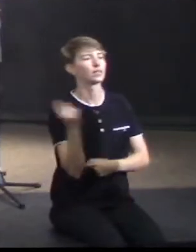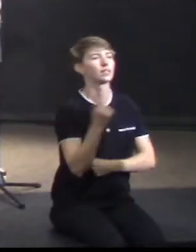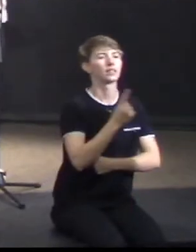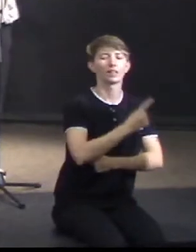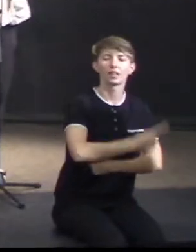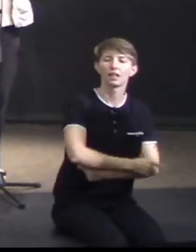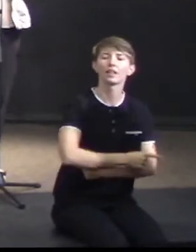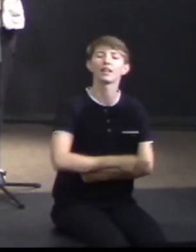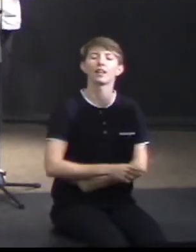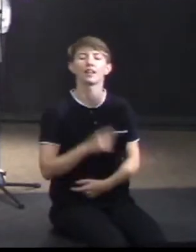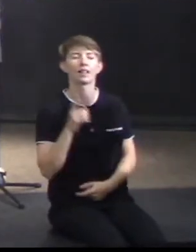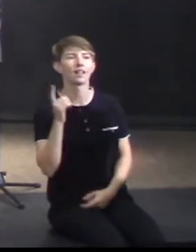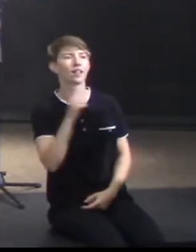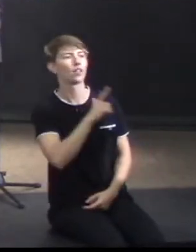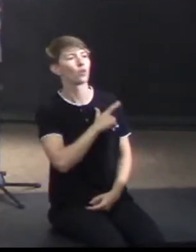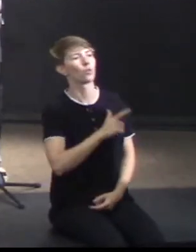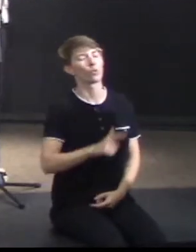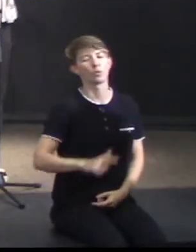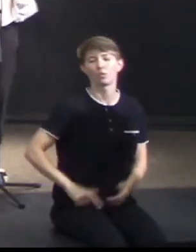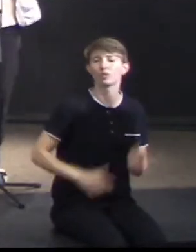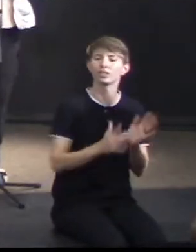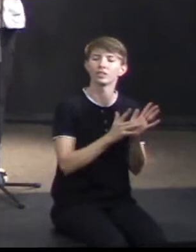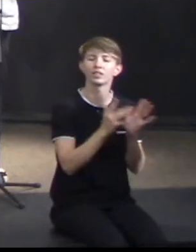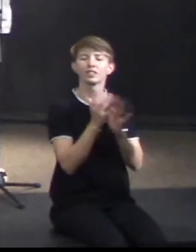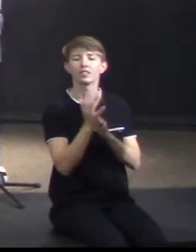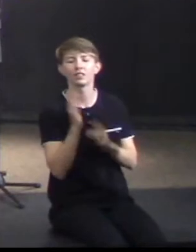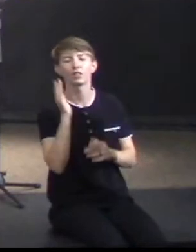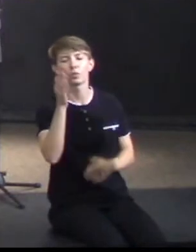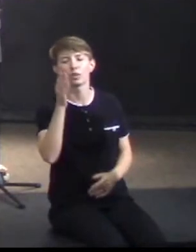Sikurin wana hosi Yesu